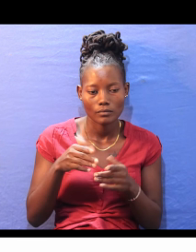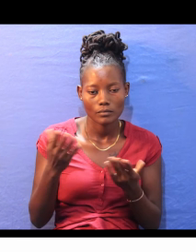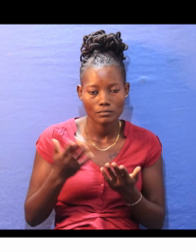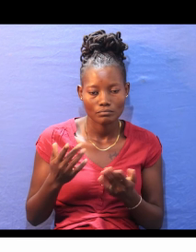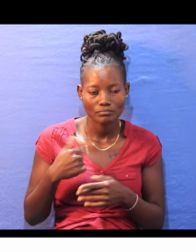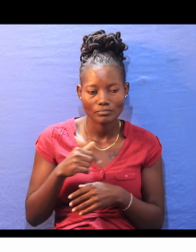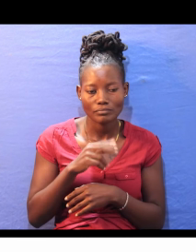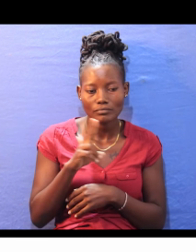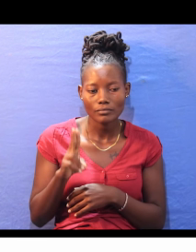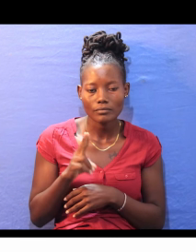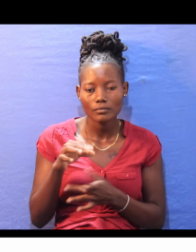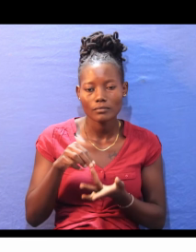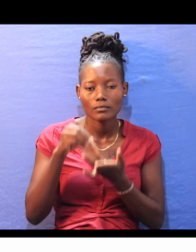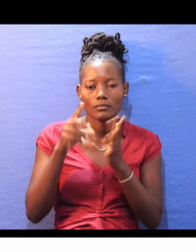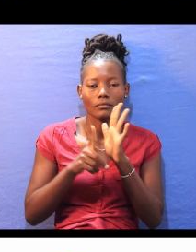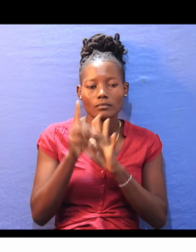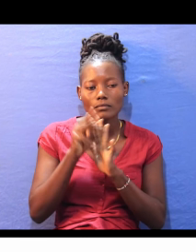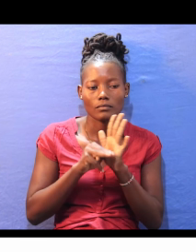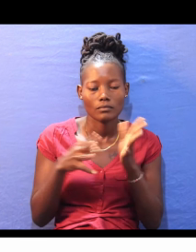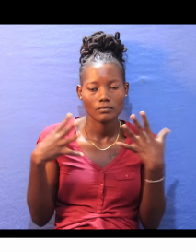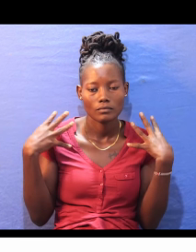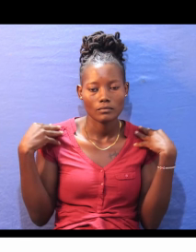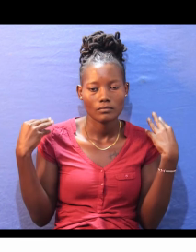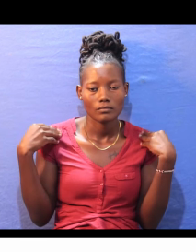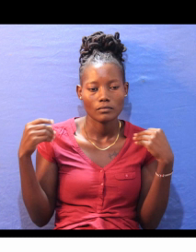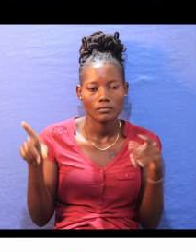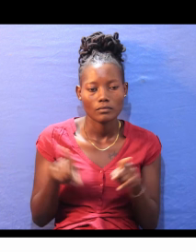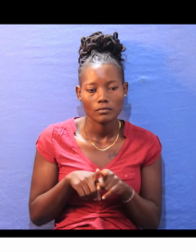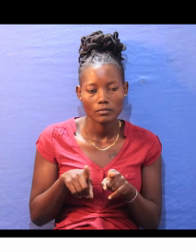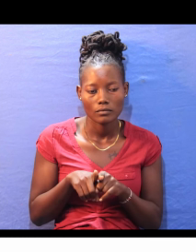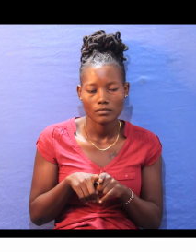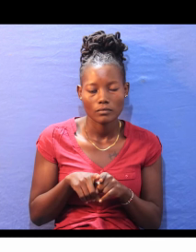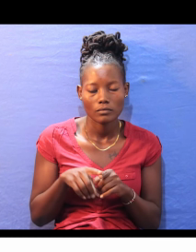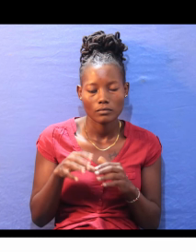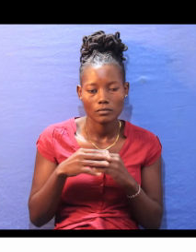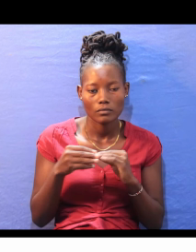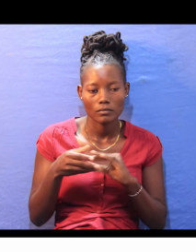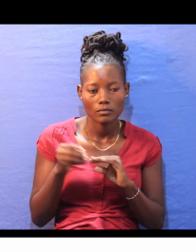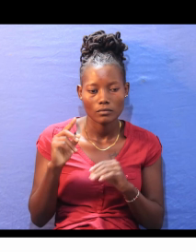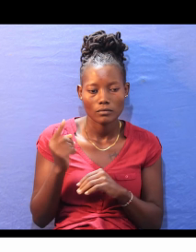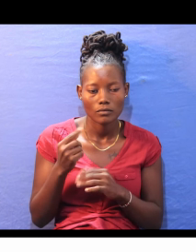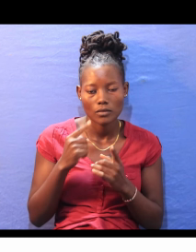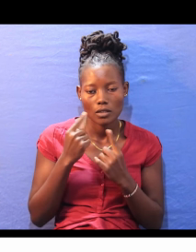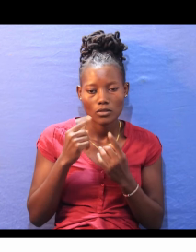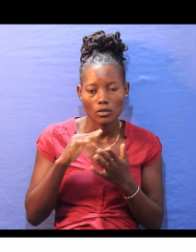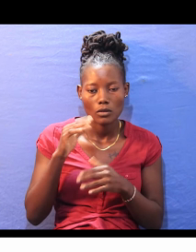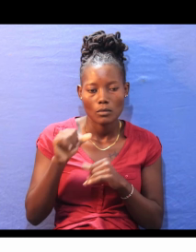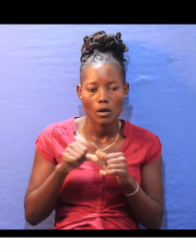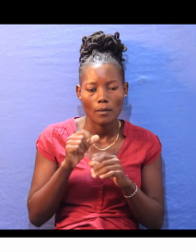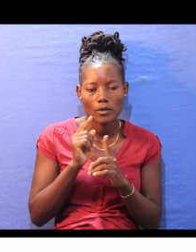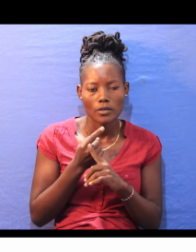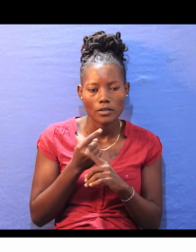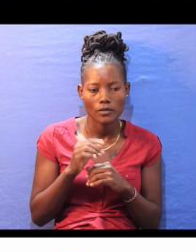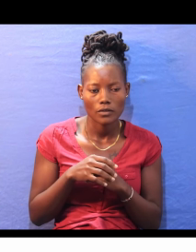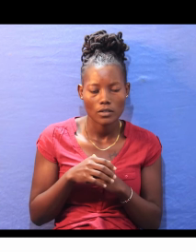get to use special development exercises and competition exercises. I'll talk a little bit about the differences in